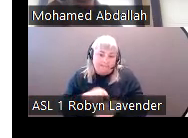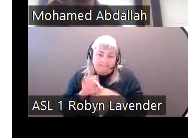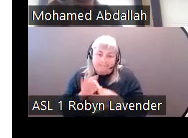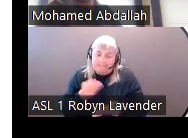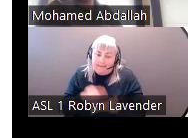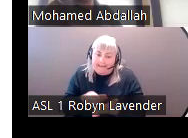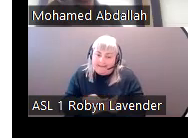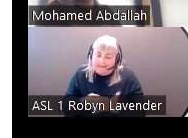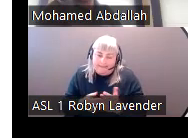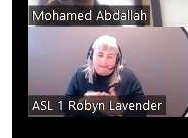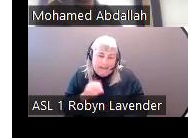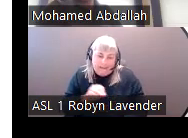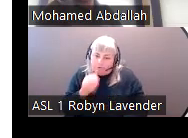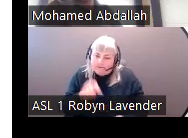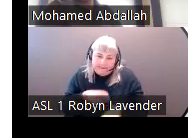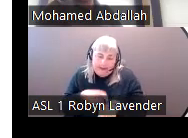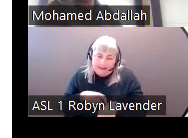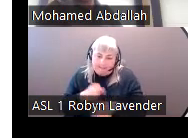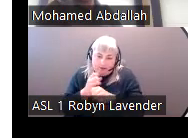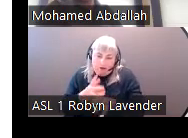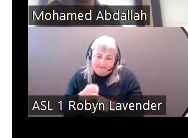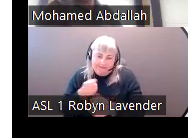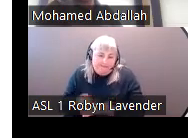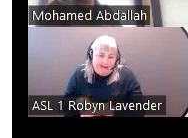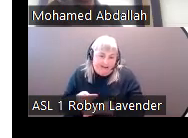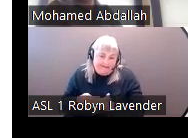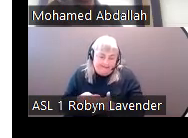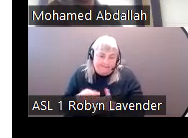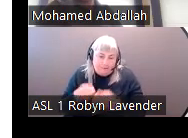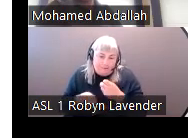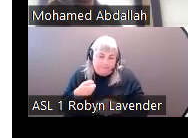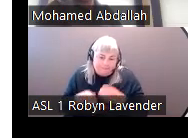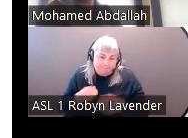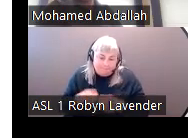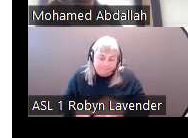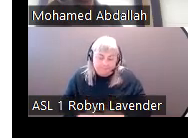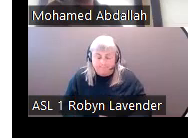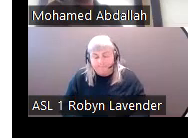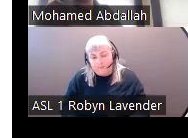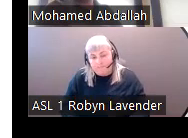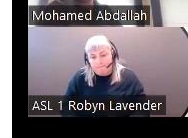mm-hmm. 90% of the time is financial related. Mm-hmm.